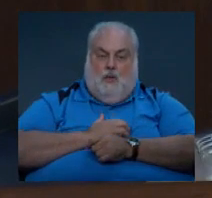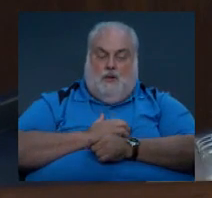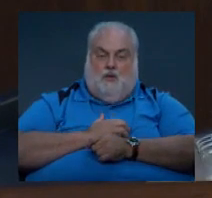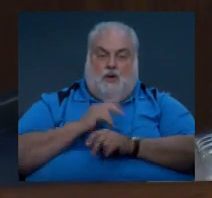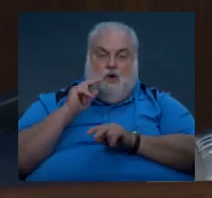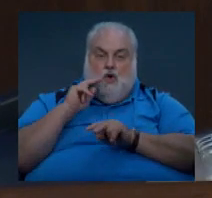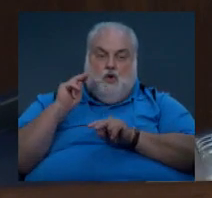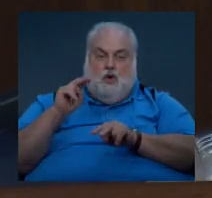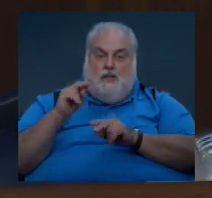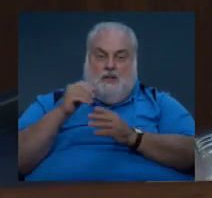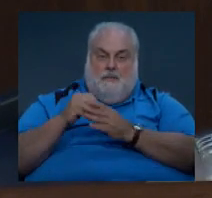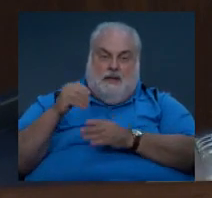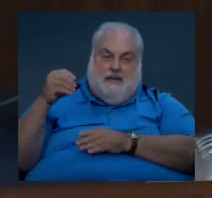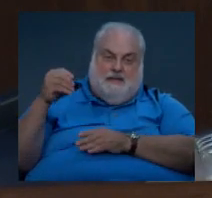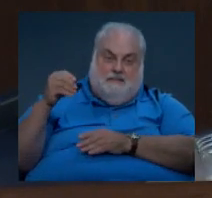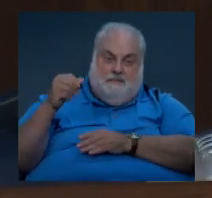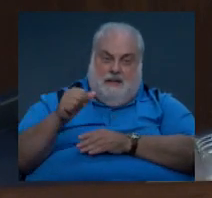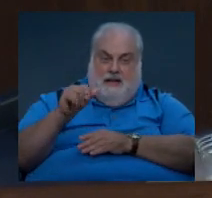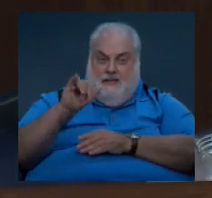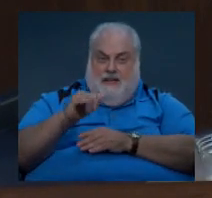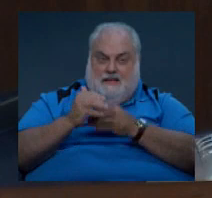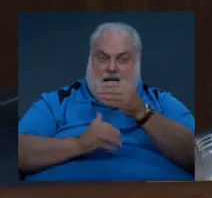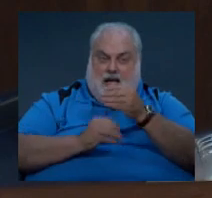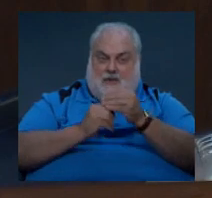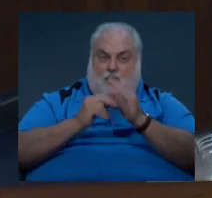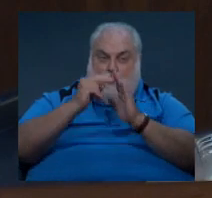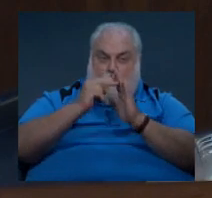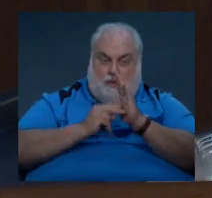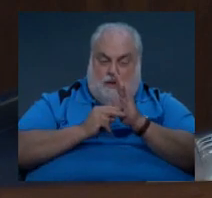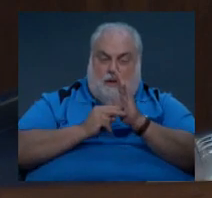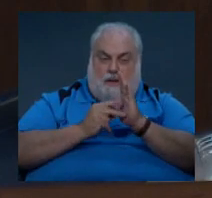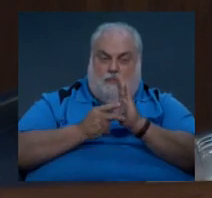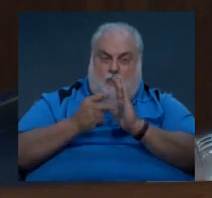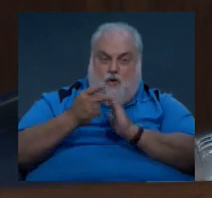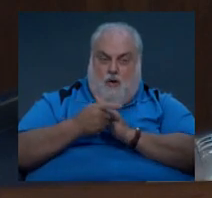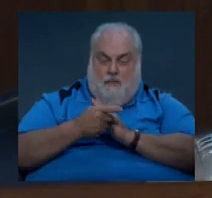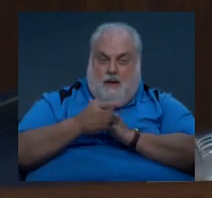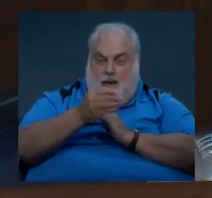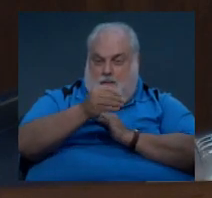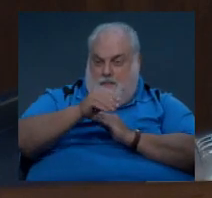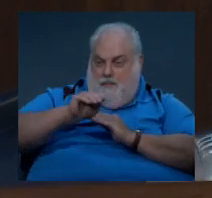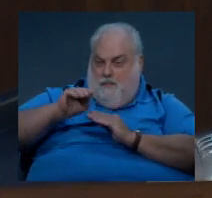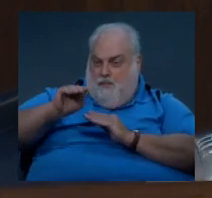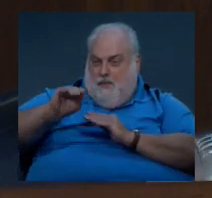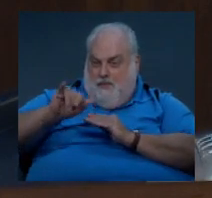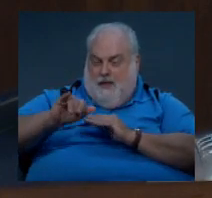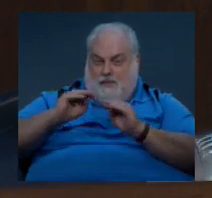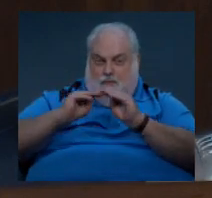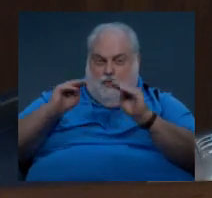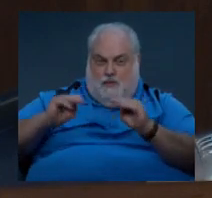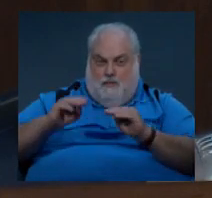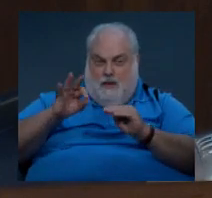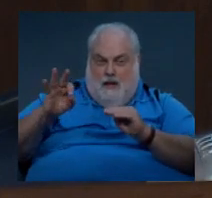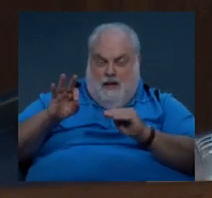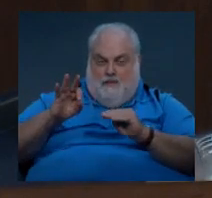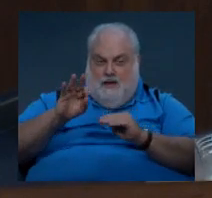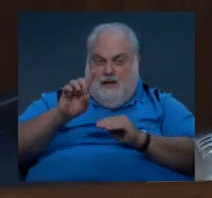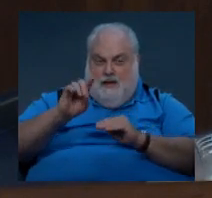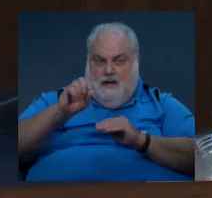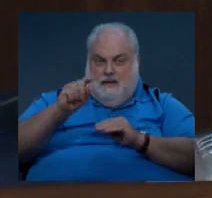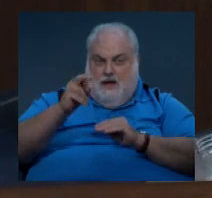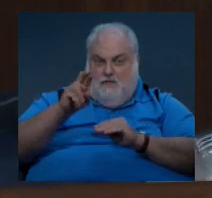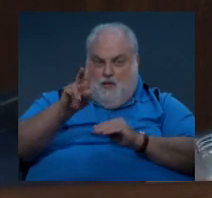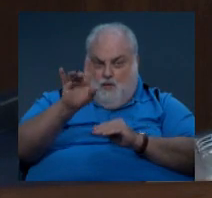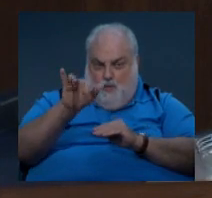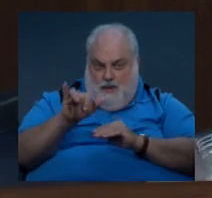looked at the money we're spending in this extra reading program and put that money into the Museum of Discovery.